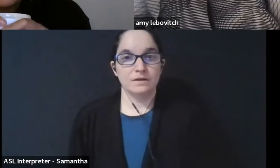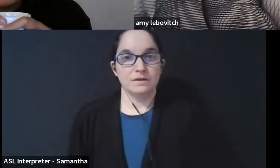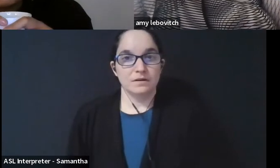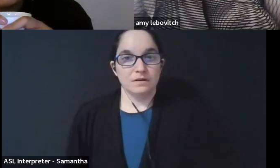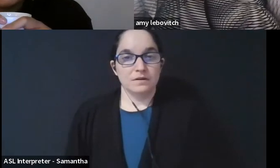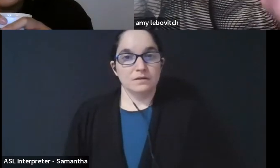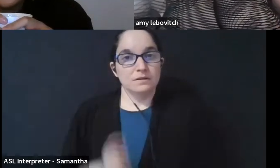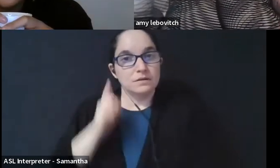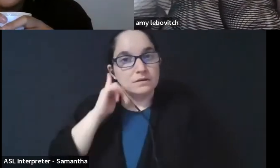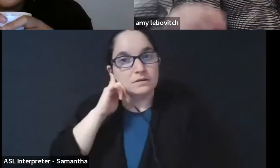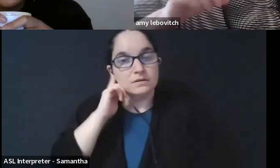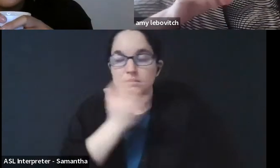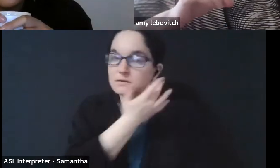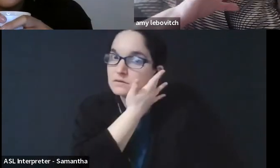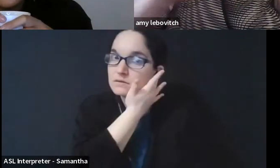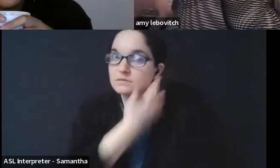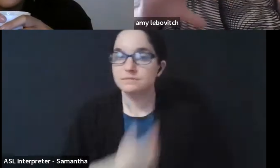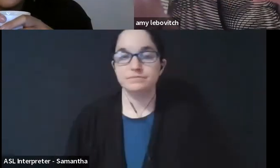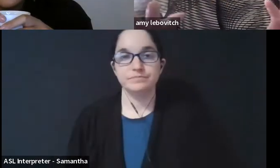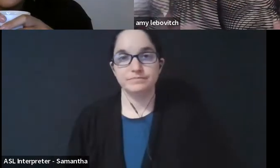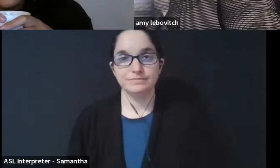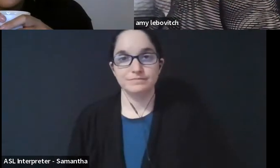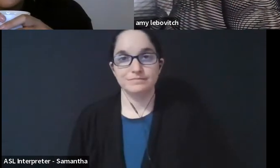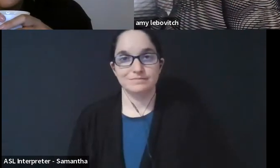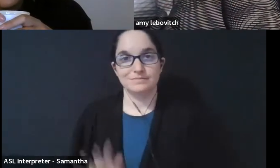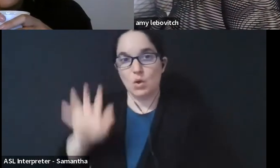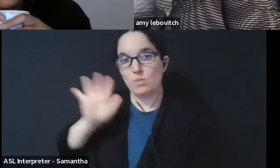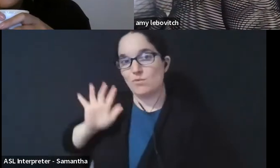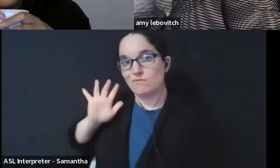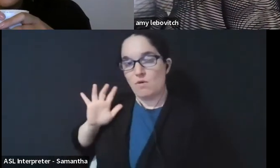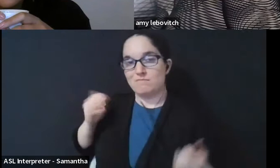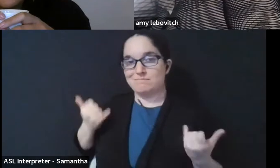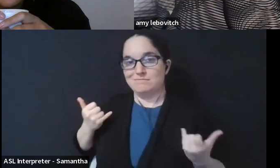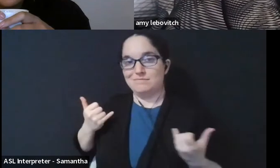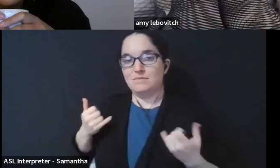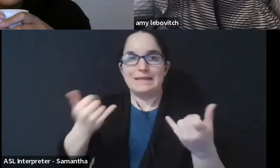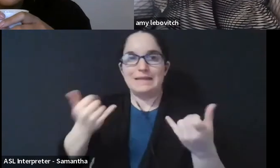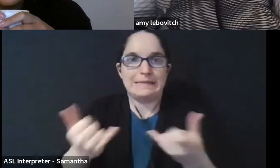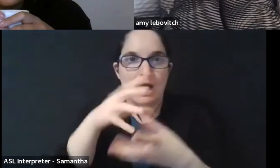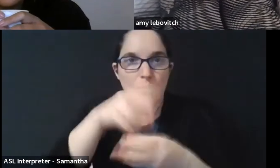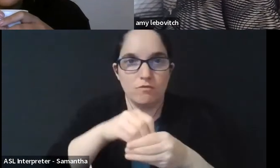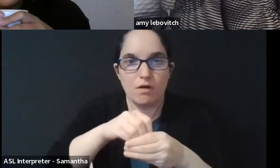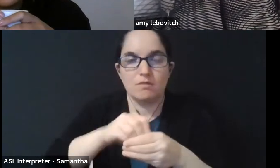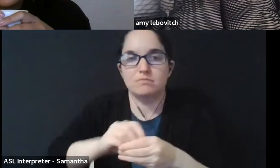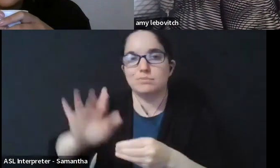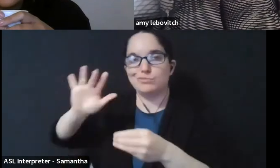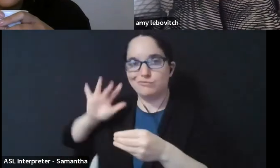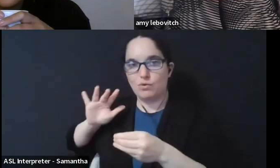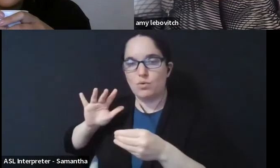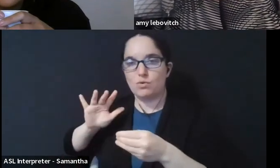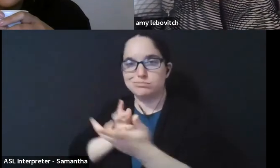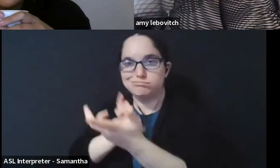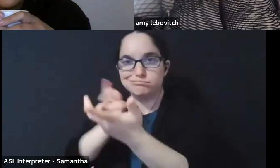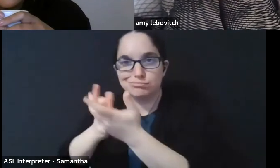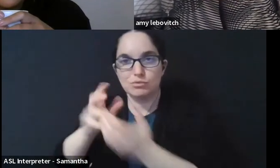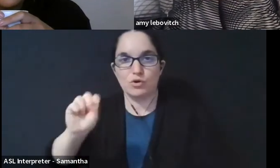me, I've been like before I got involved with Shawna and doing